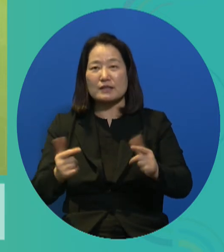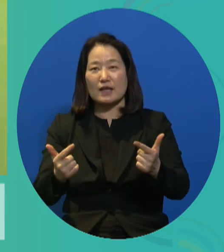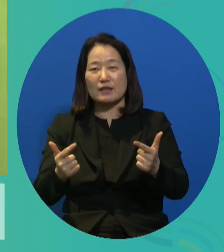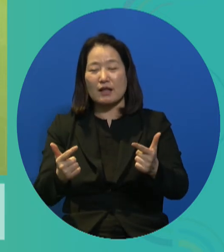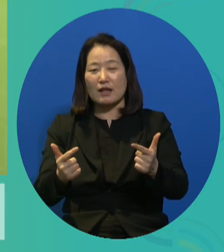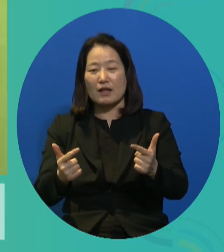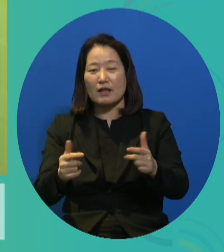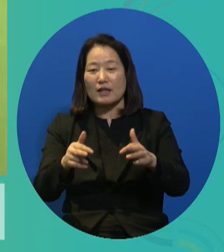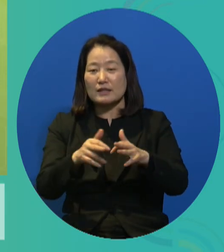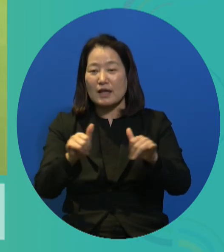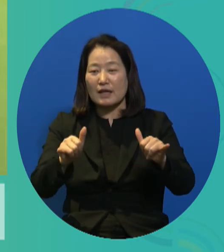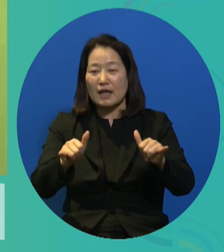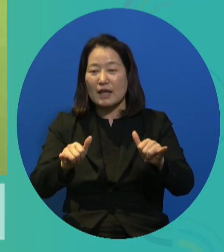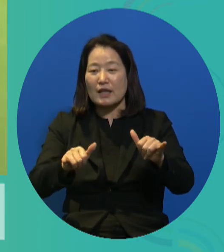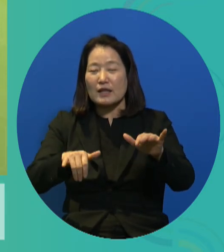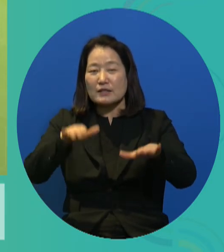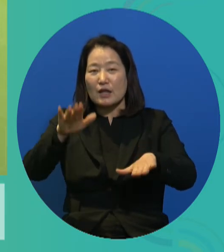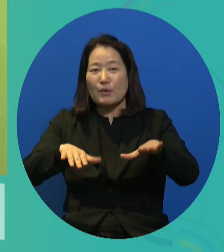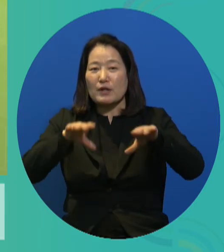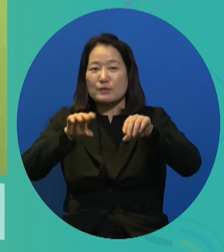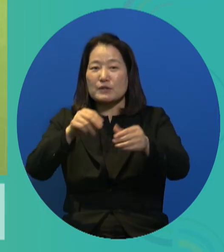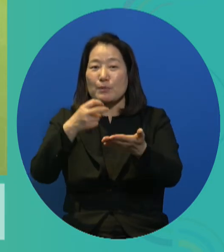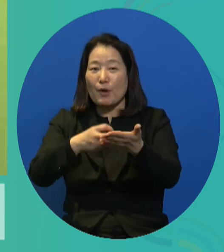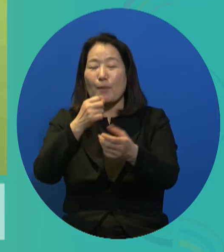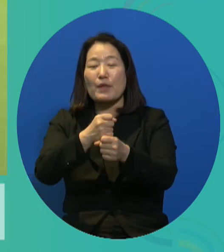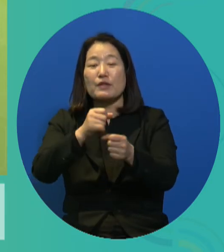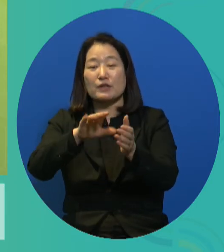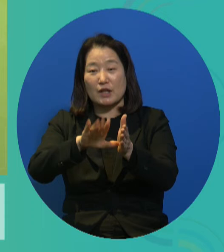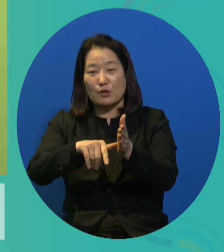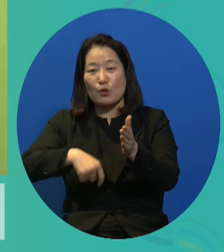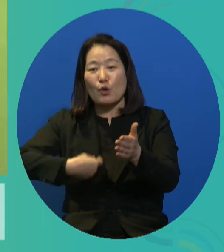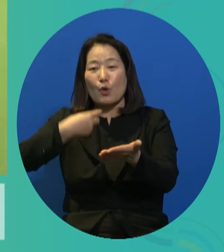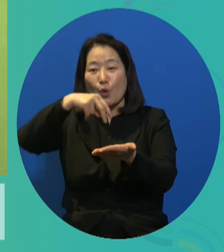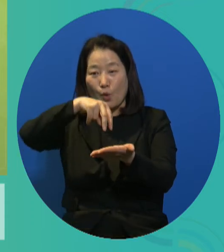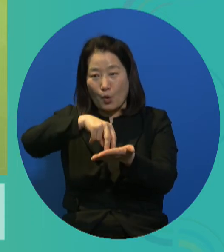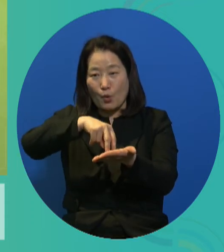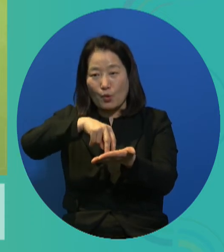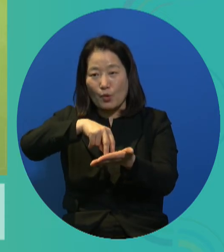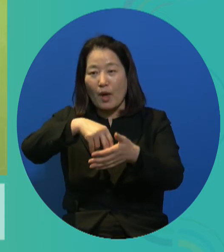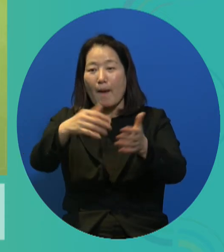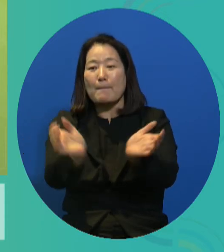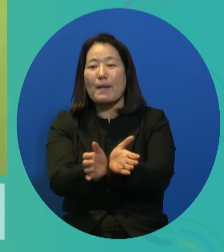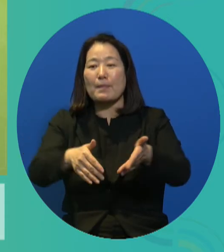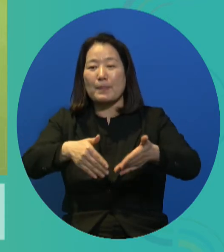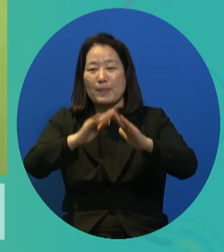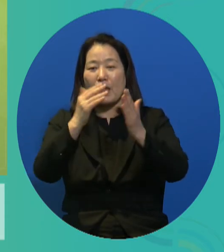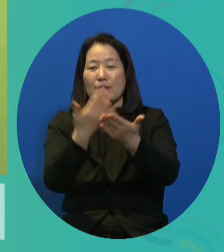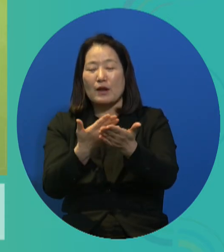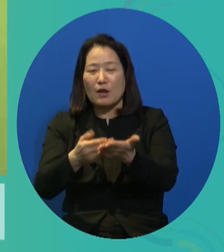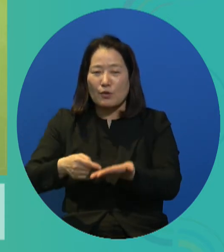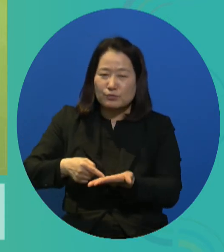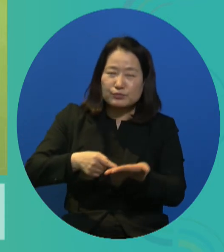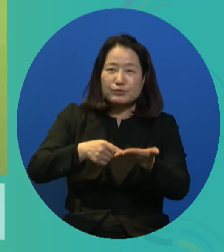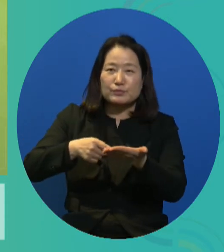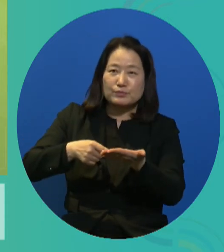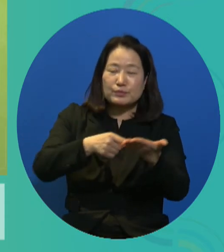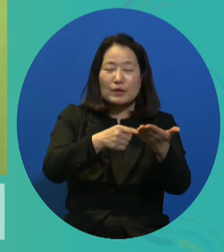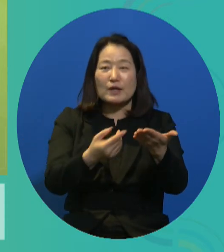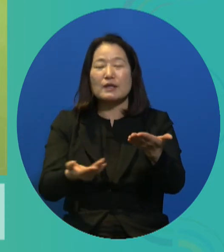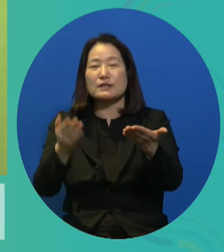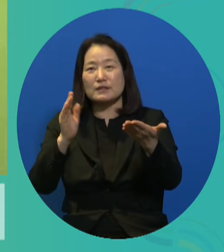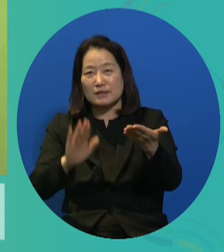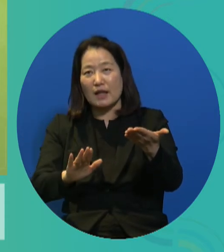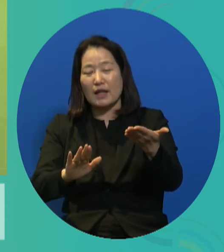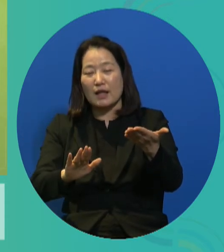don't think it would be easy to install a separate independent body because we tried to do something similar before with another piece of legislation,